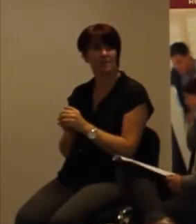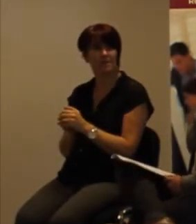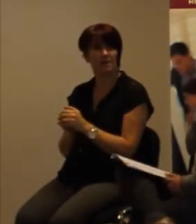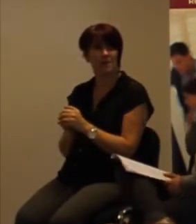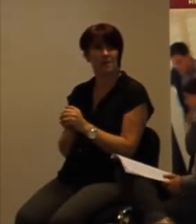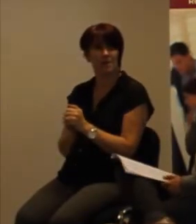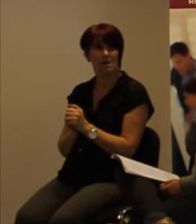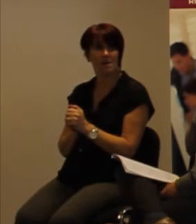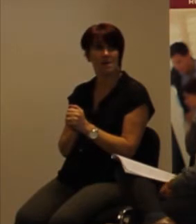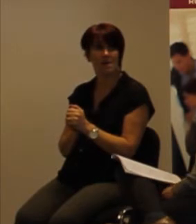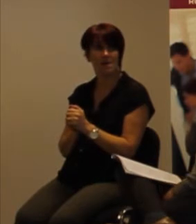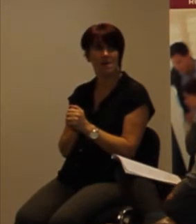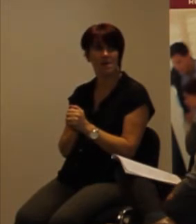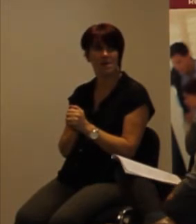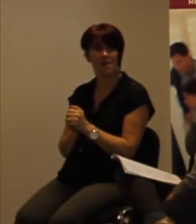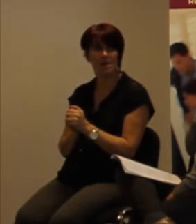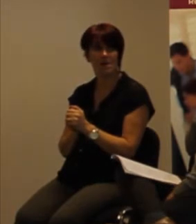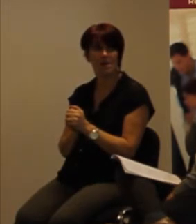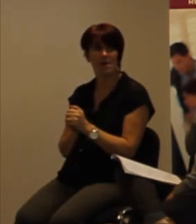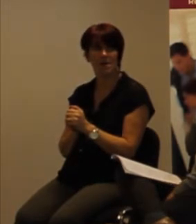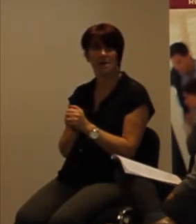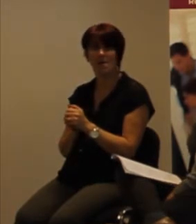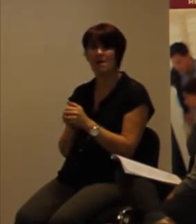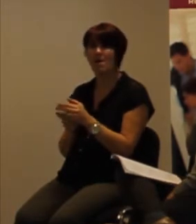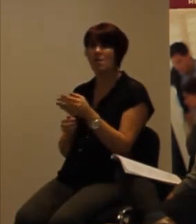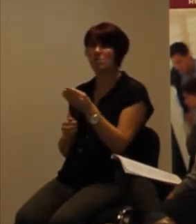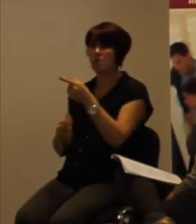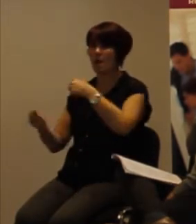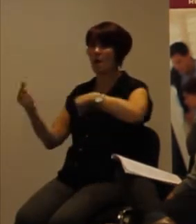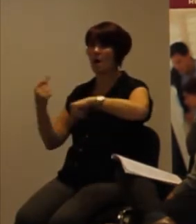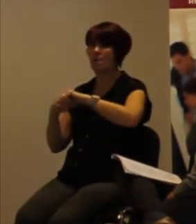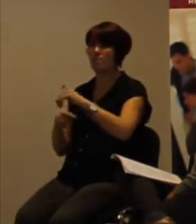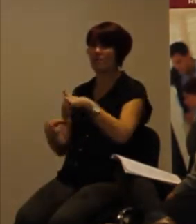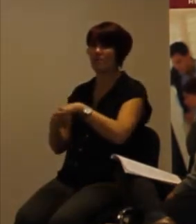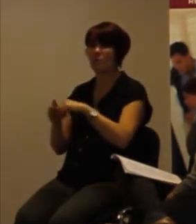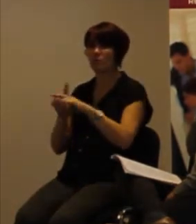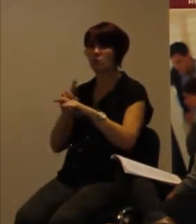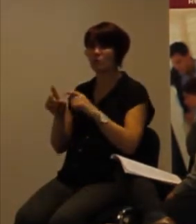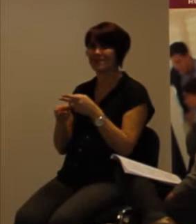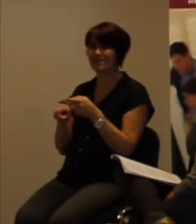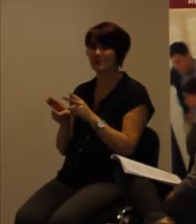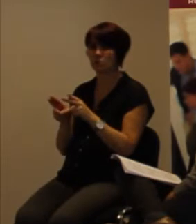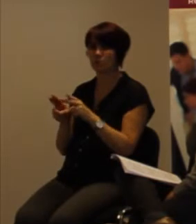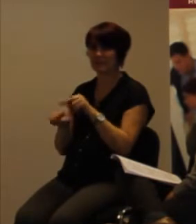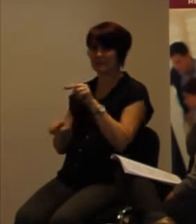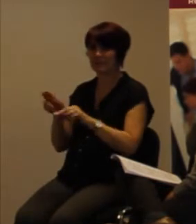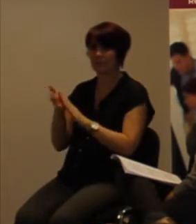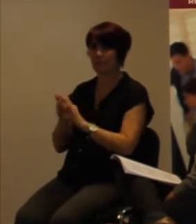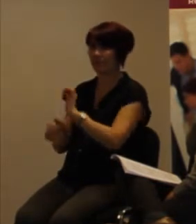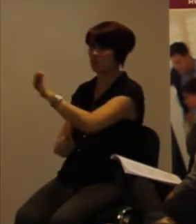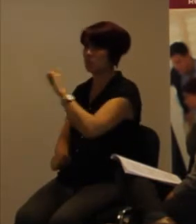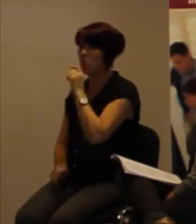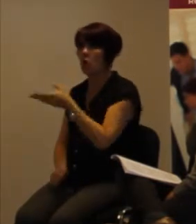here that may be involved in community interpreting assessments in which learners will develop their own bilingual